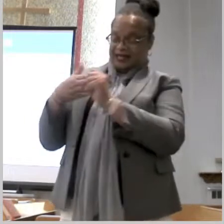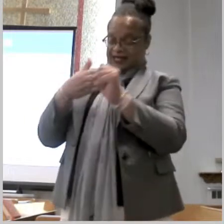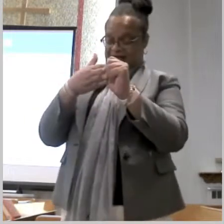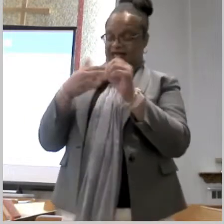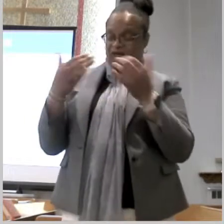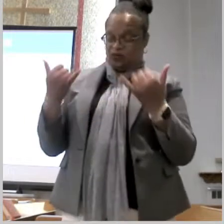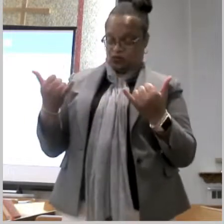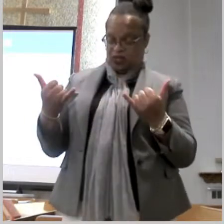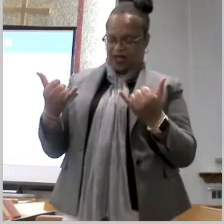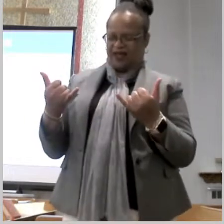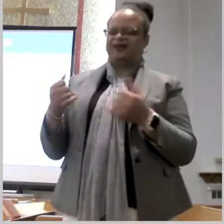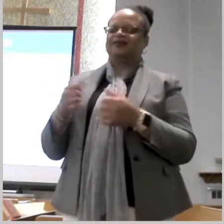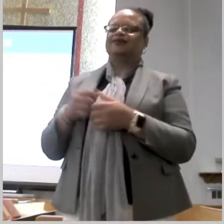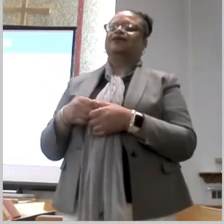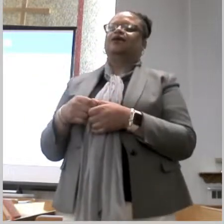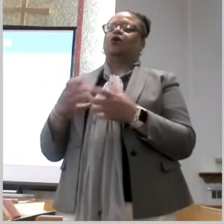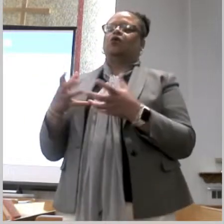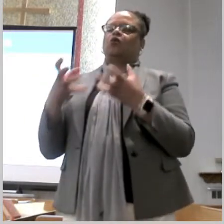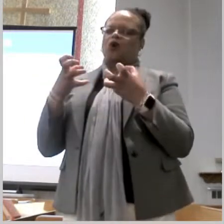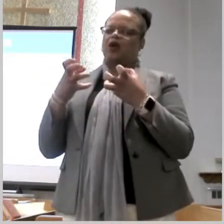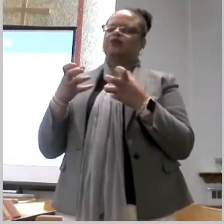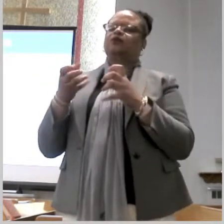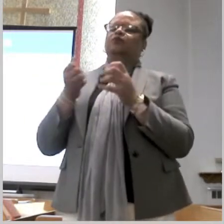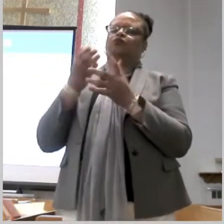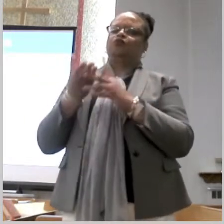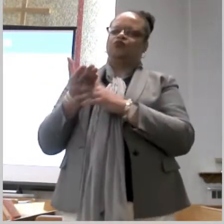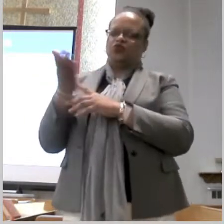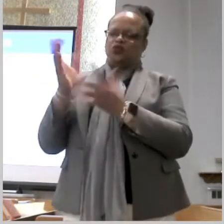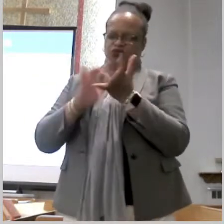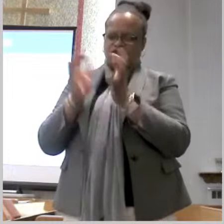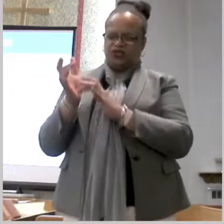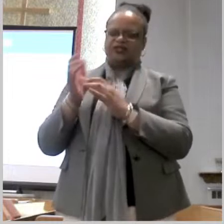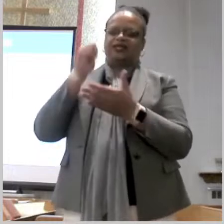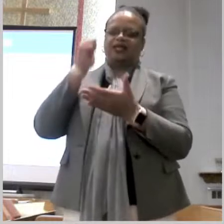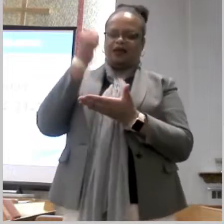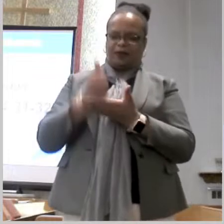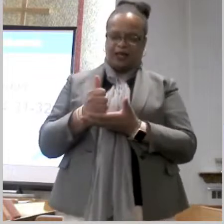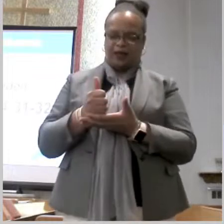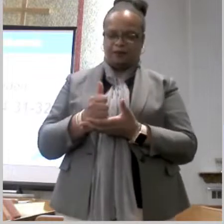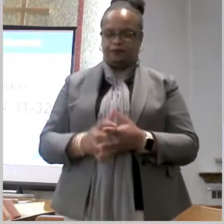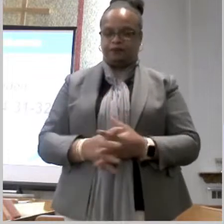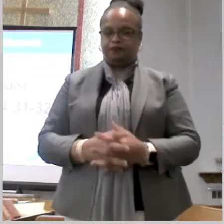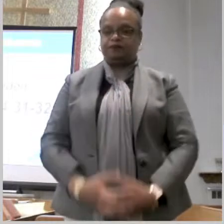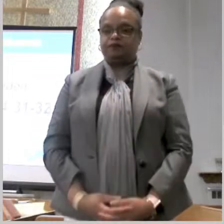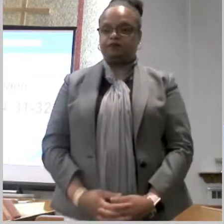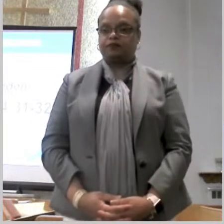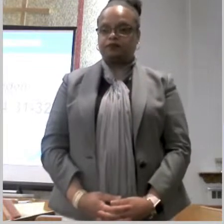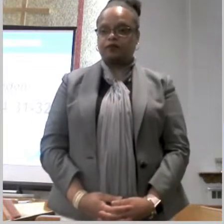and more like Jesus Christ. And it's in his wonderful name we pray. Amen.